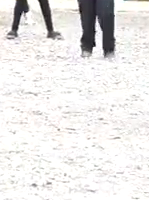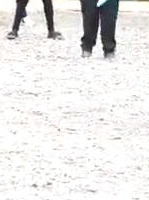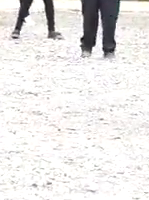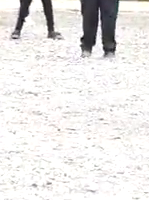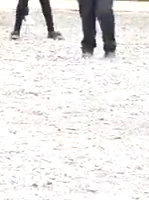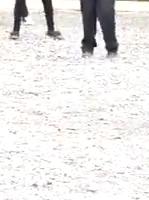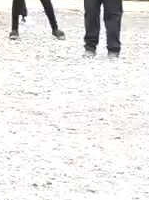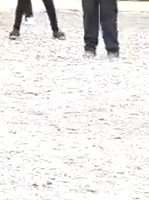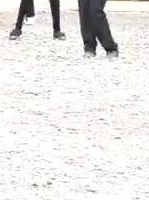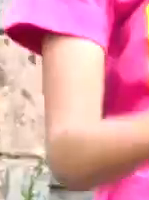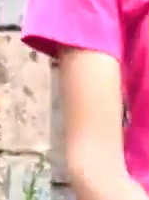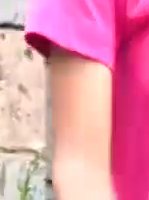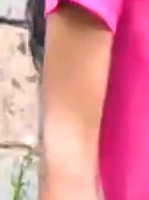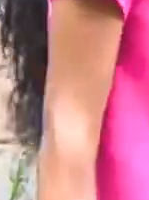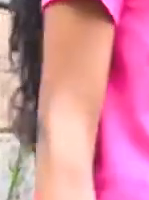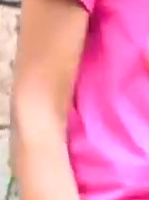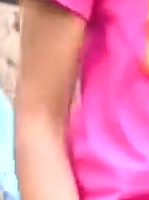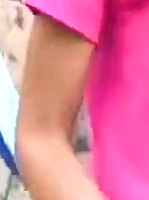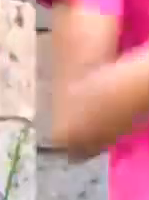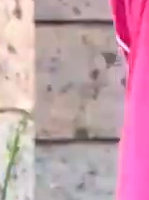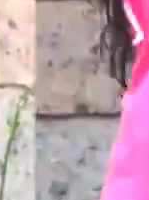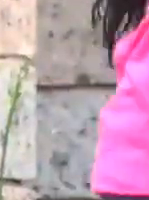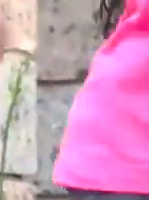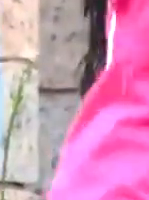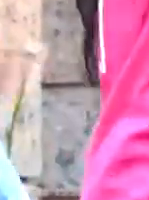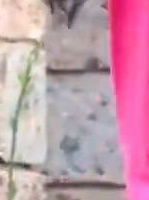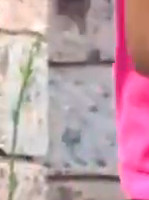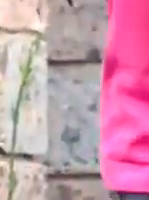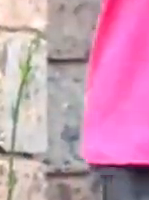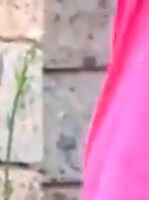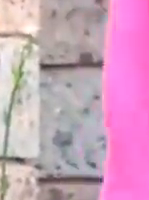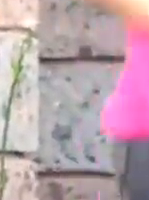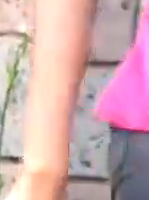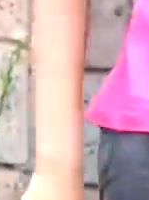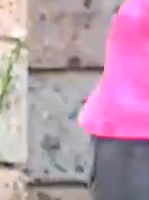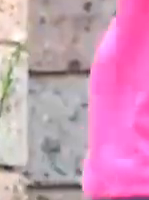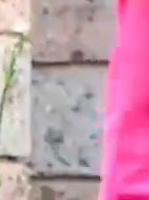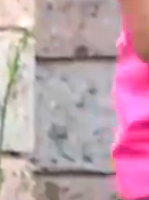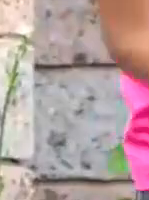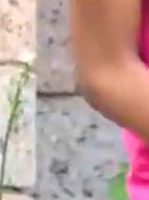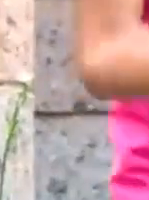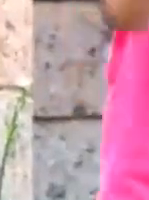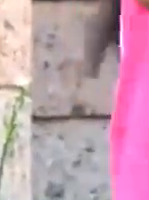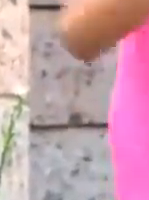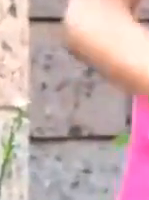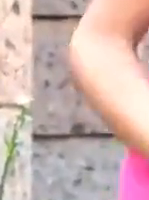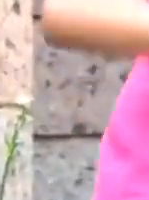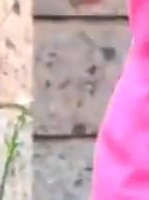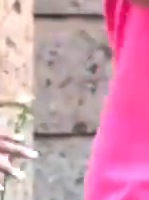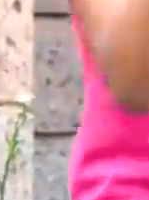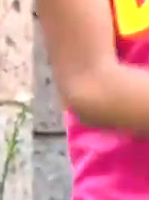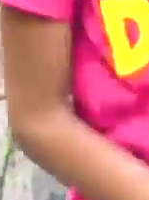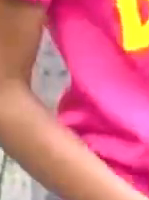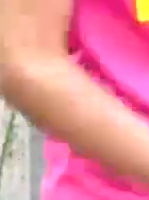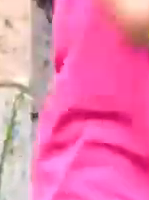heart turns into stone. Will somebody please pass the megaphone? I'll shout it on the count